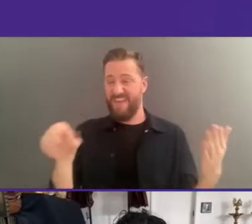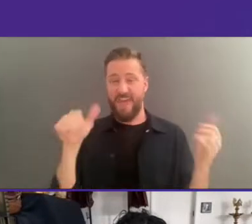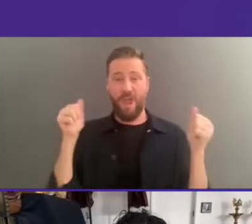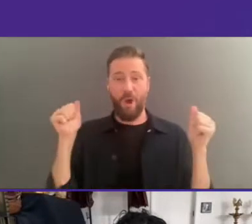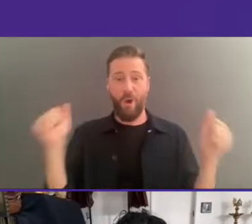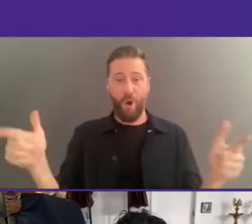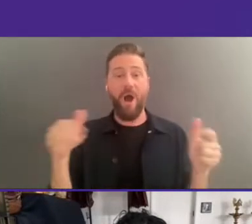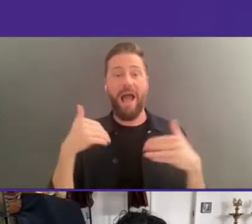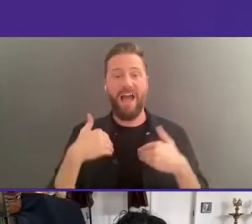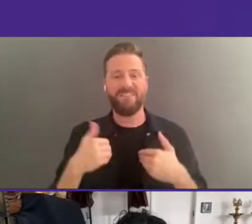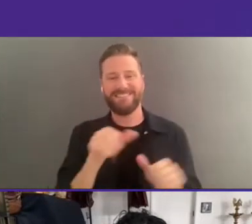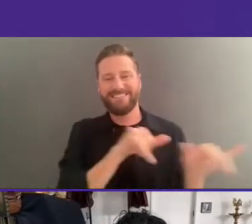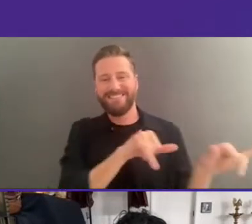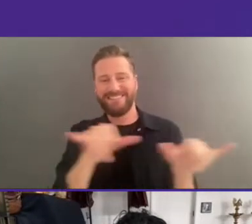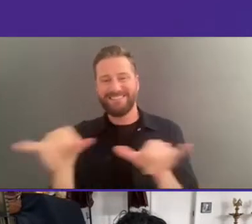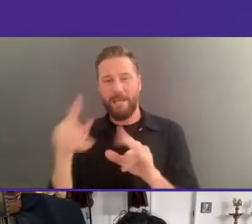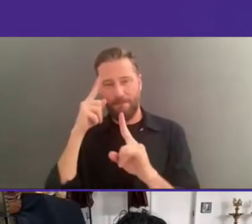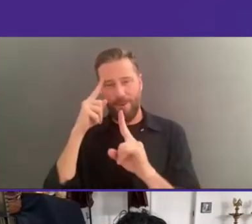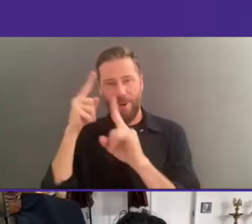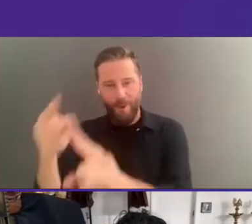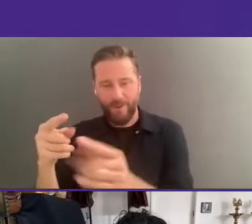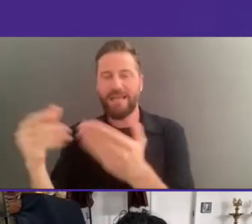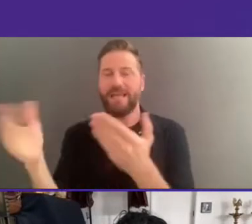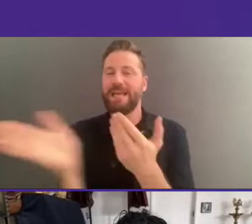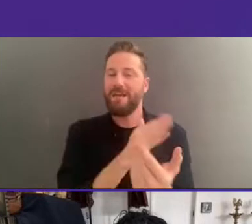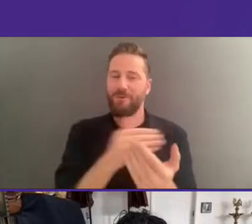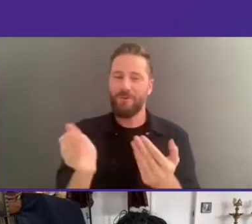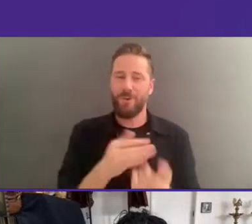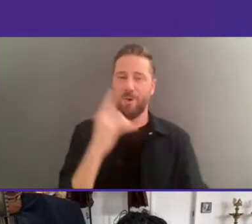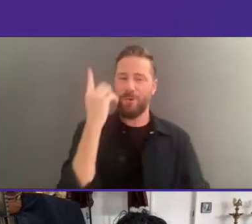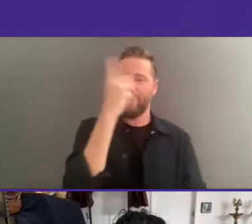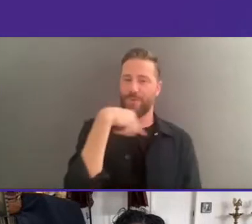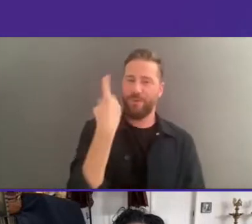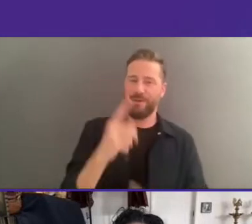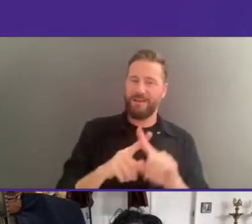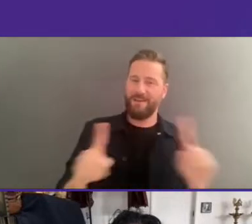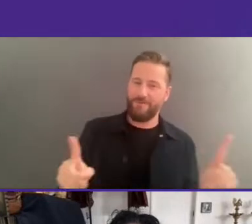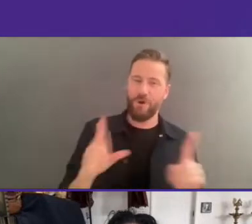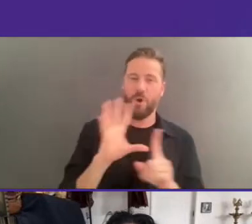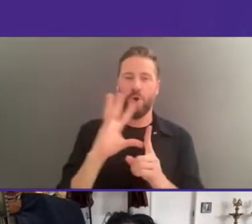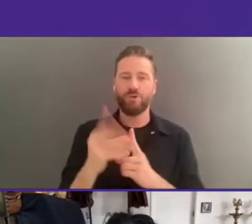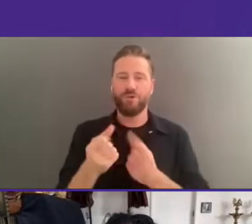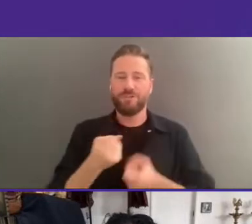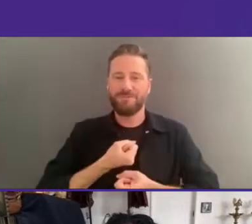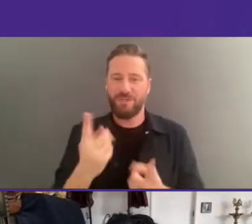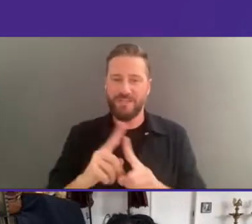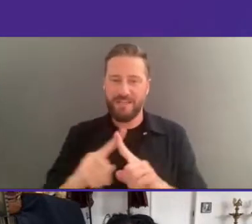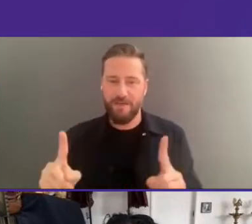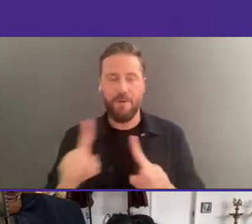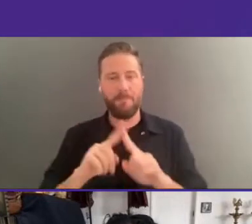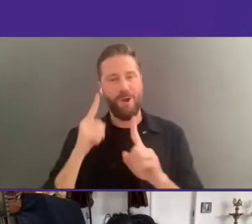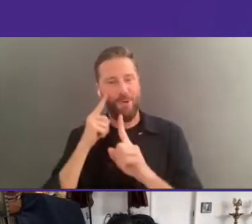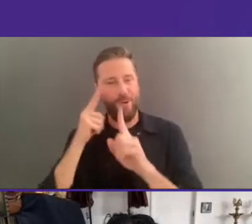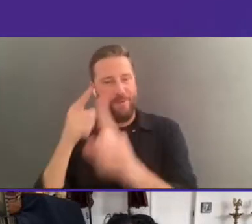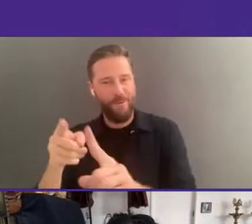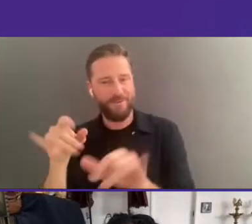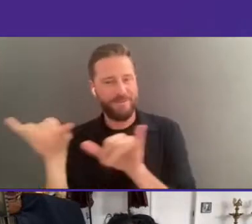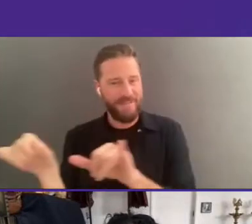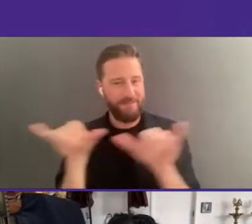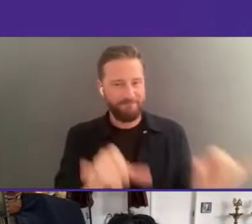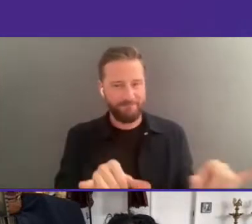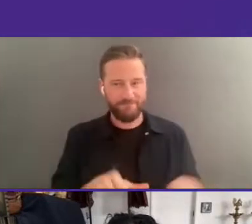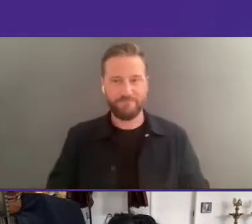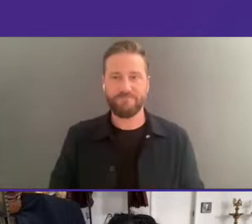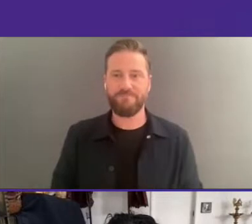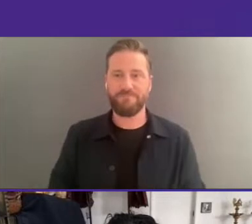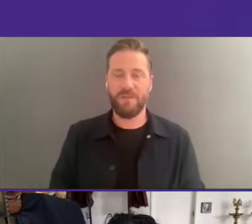despite differences in appearances, cultural expressions. Humanity shares the same